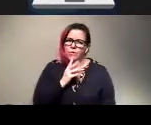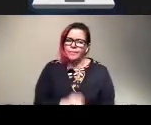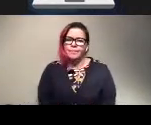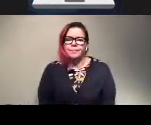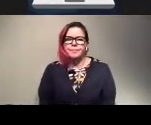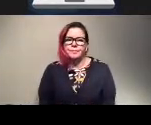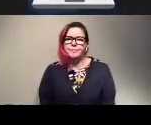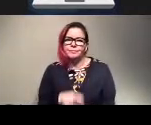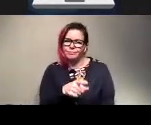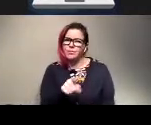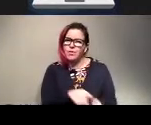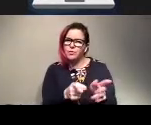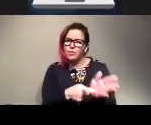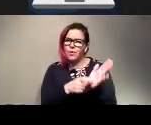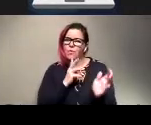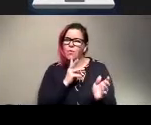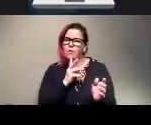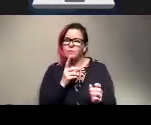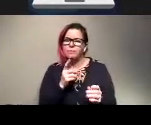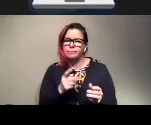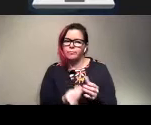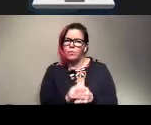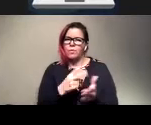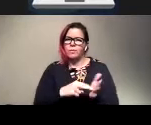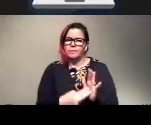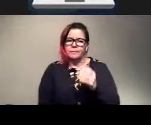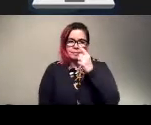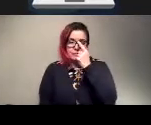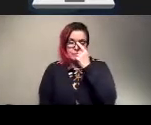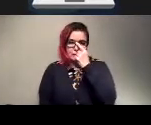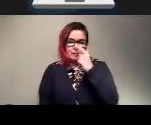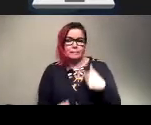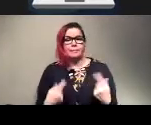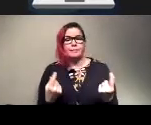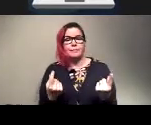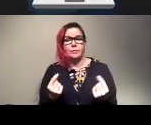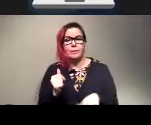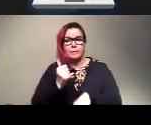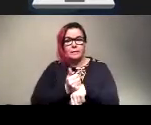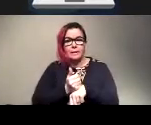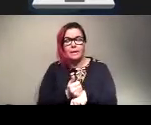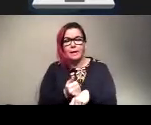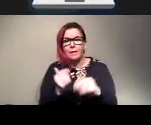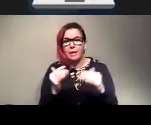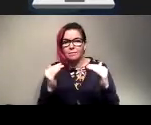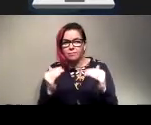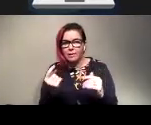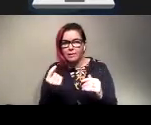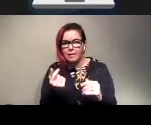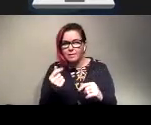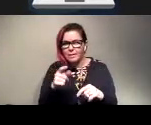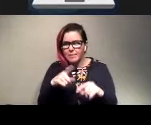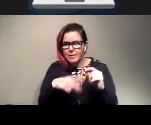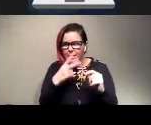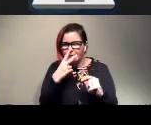also need water to be able to grow. And so basically what we do, so I set these up, they've settled a bit. I don't know if you can see them. Maybe I